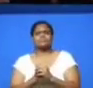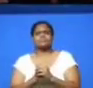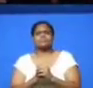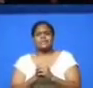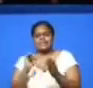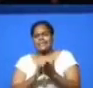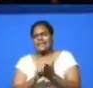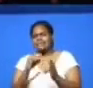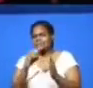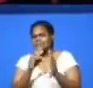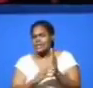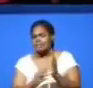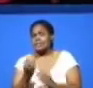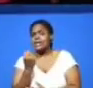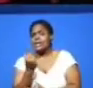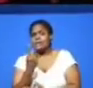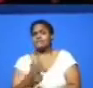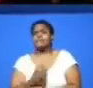11th chapter.